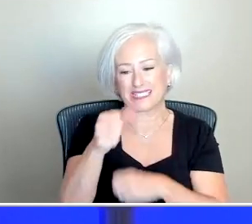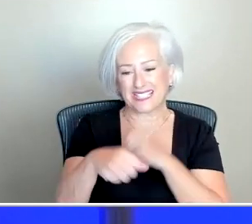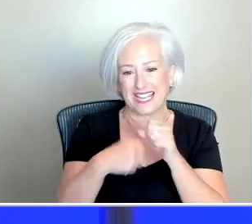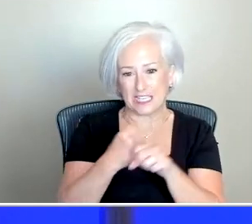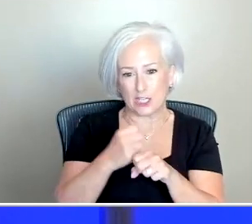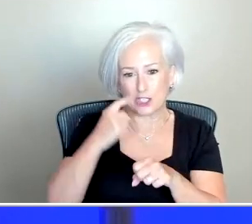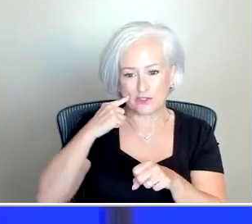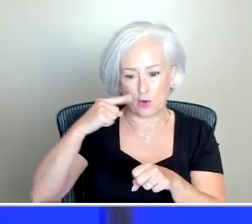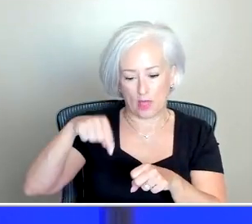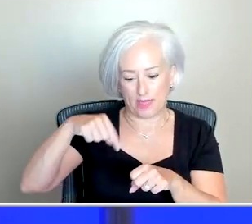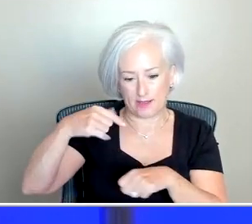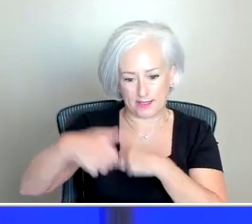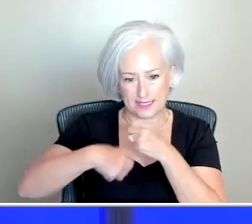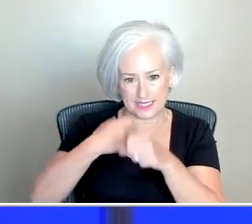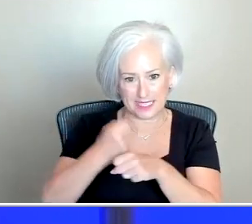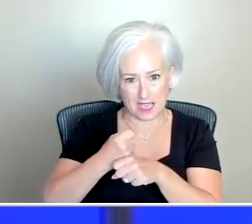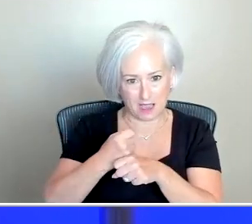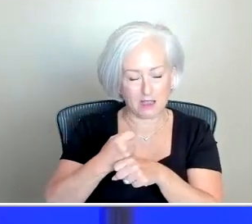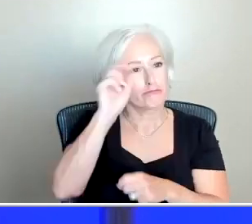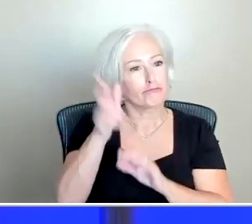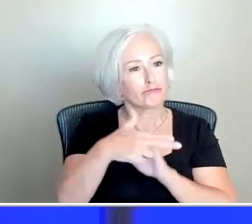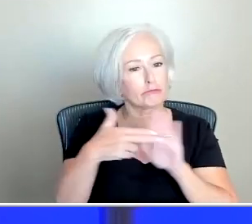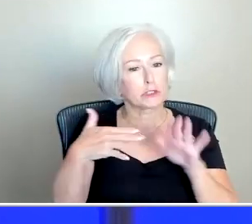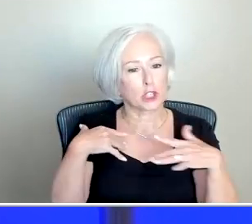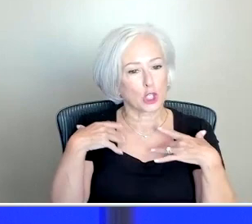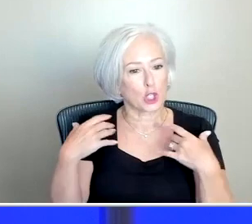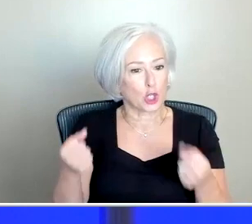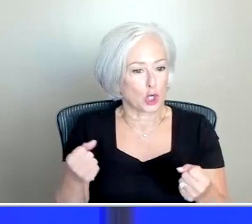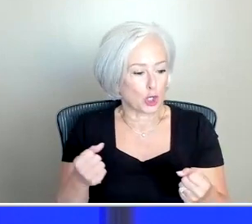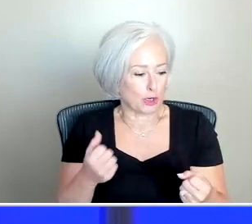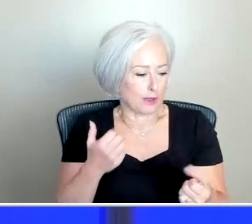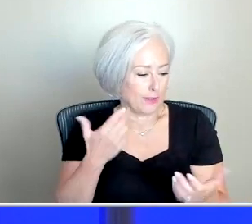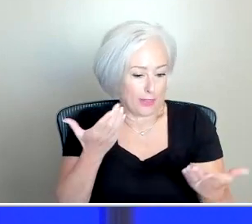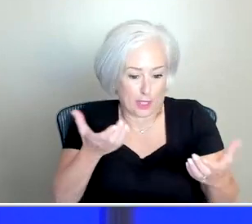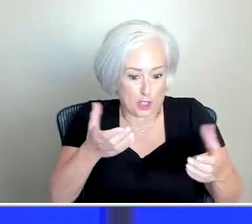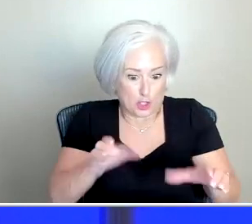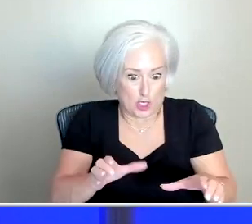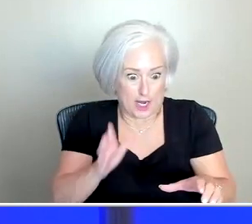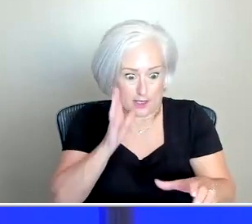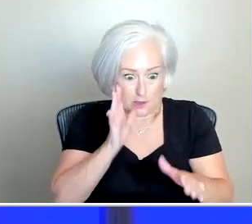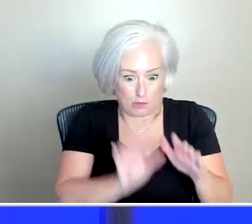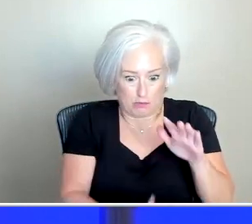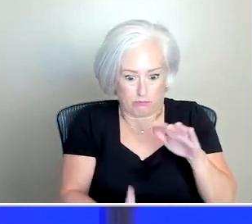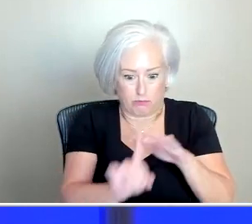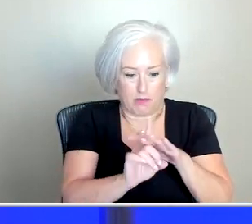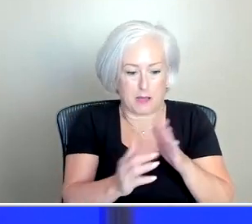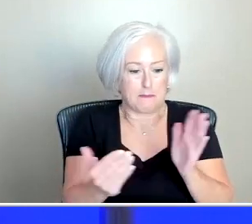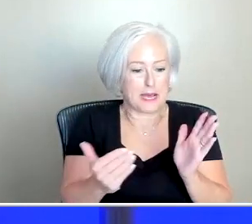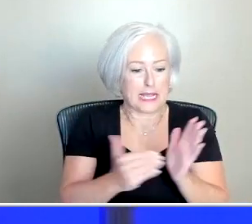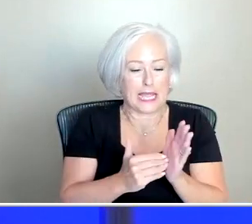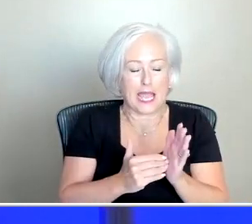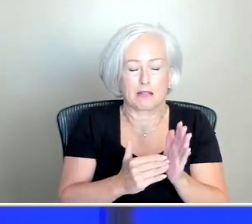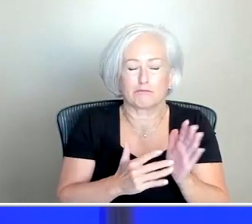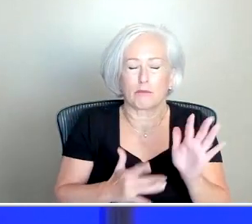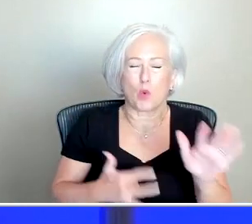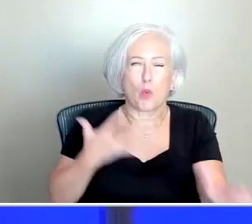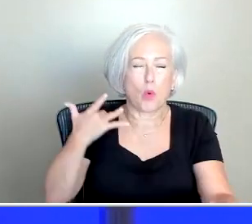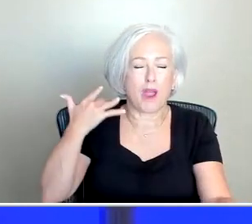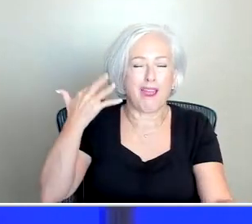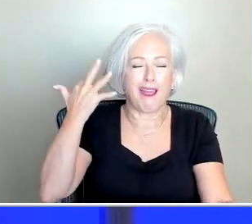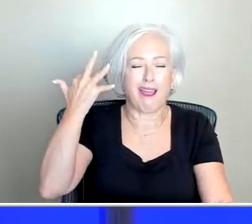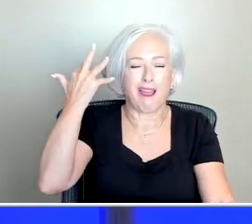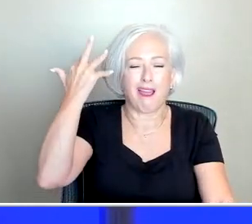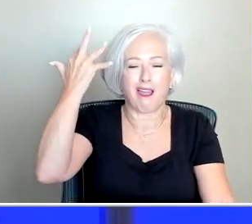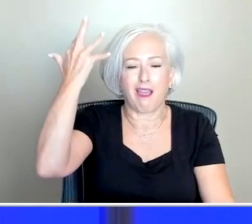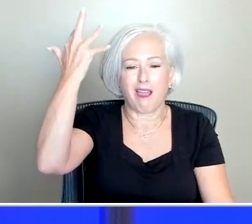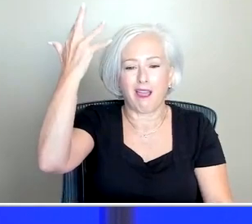the likelihood of this cancer coming back is so remote as to almost be negligible, obviously